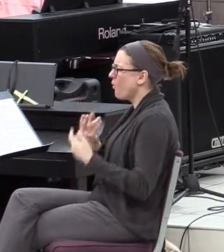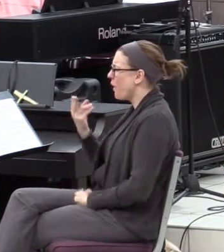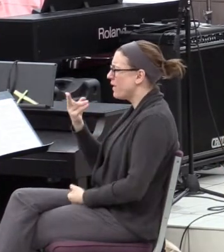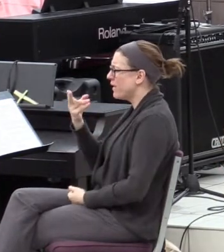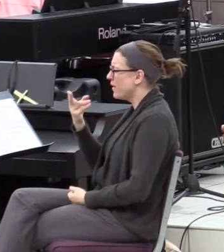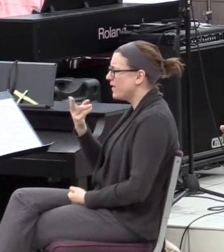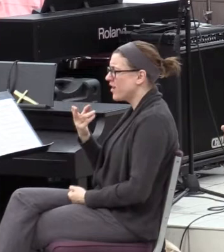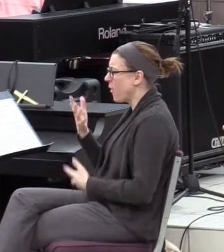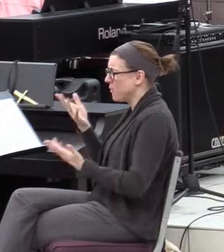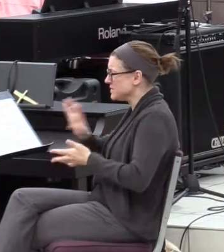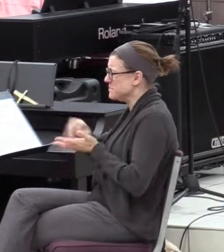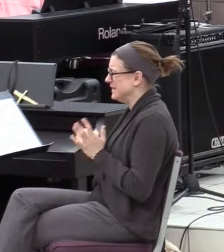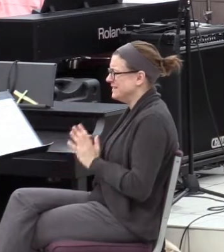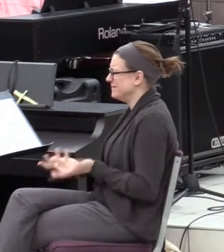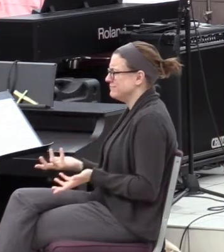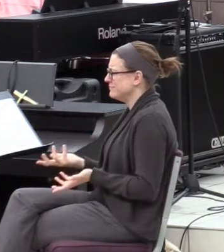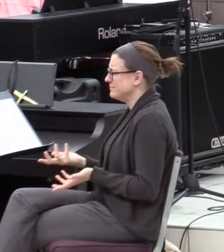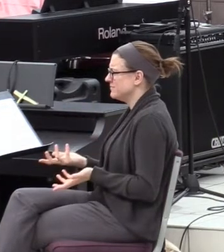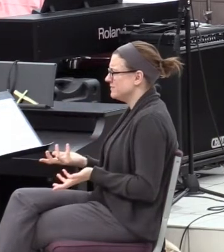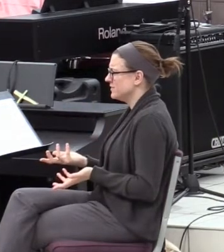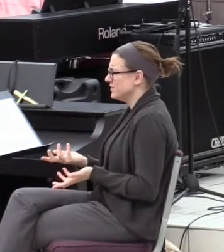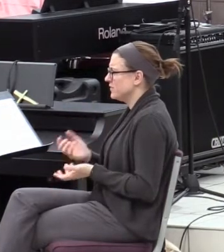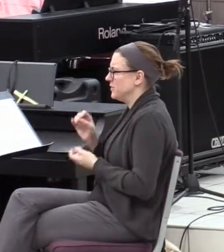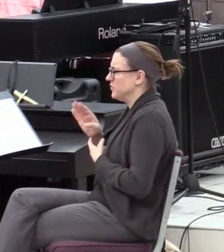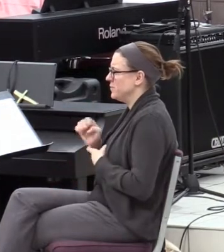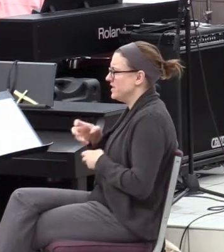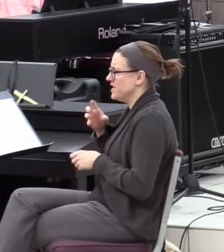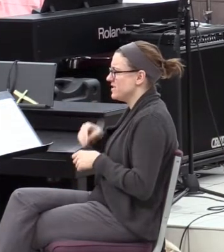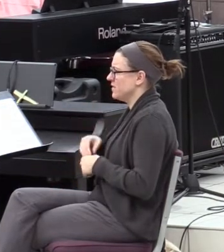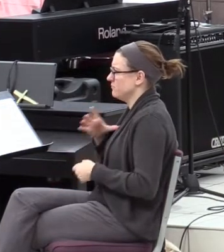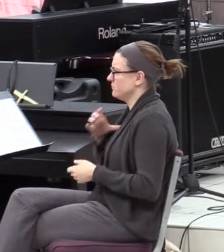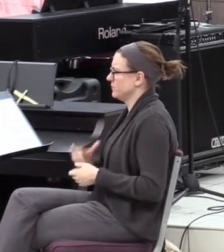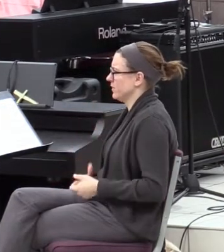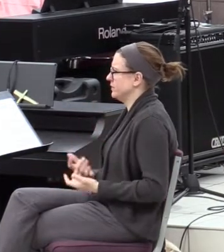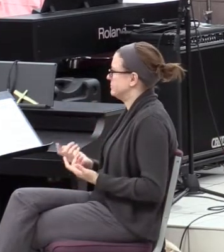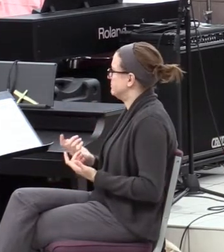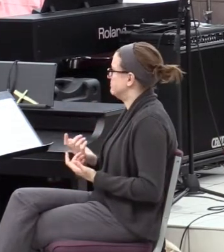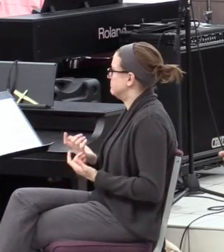that mean? To be in Christ.